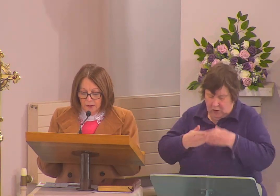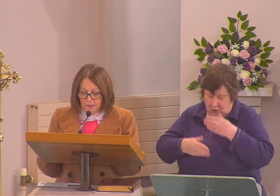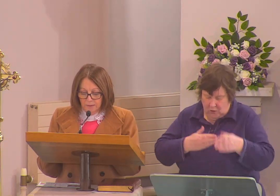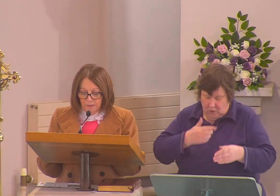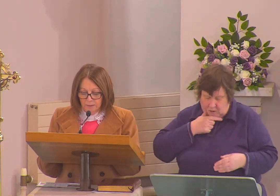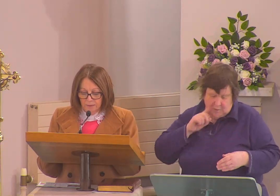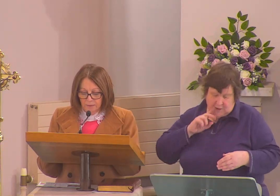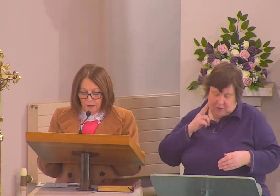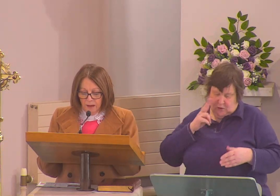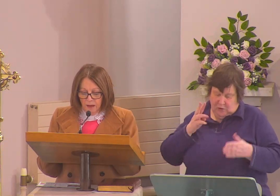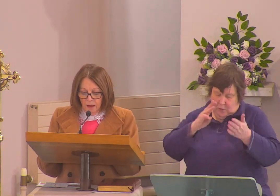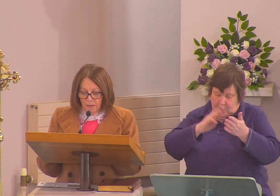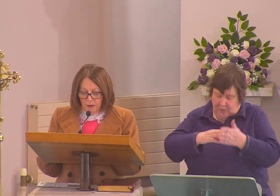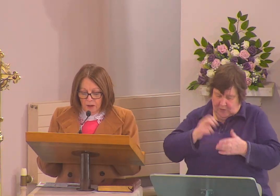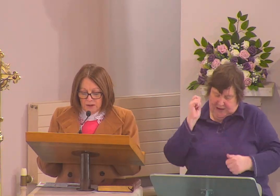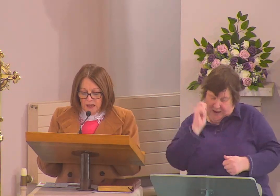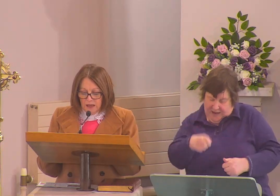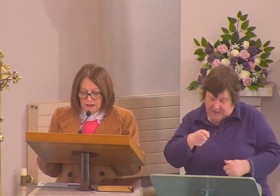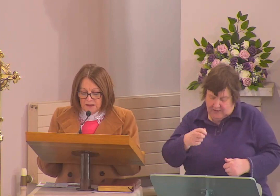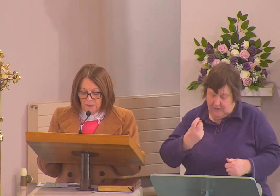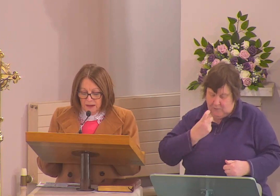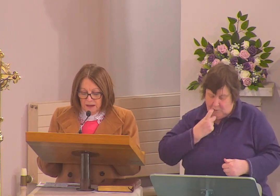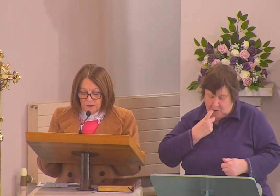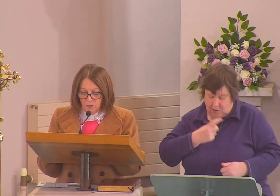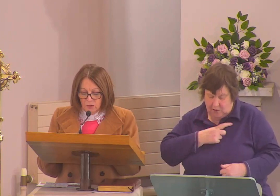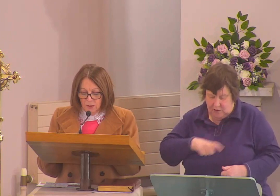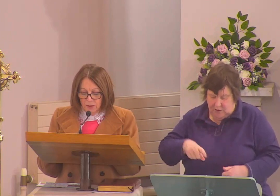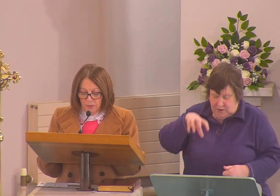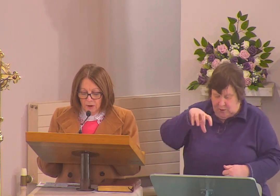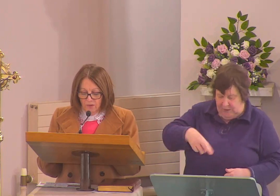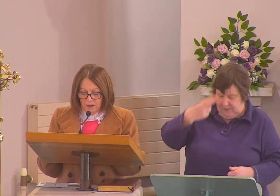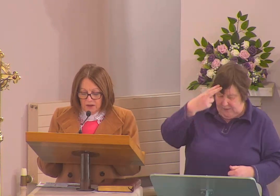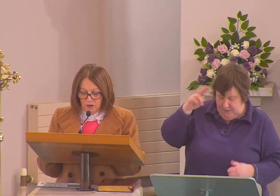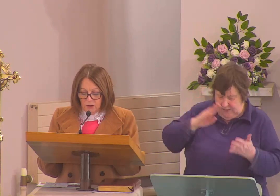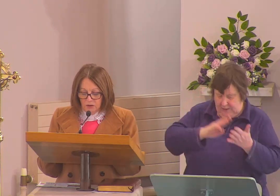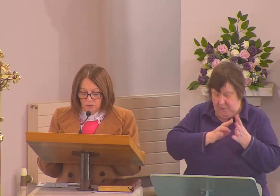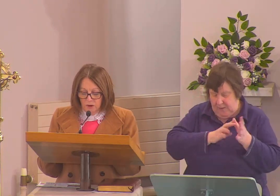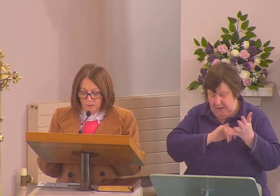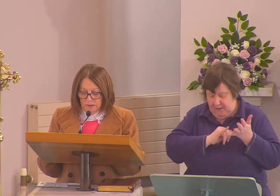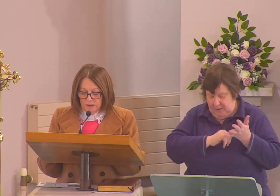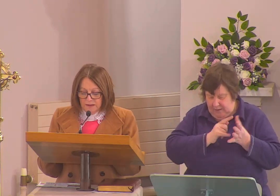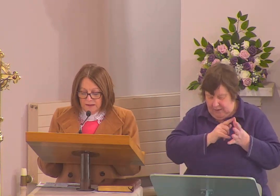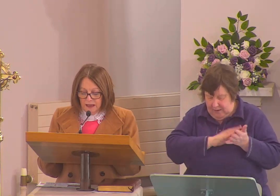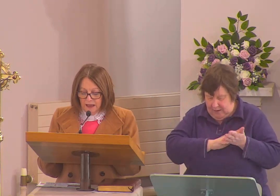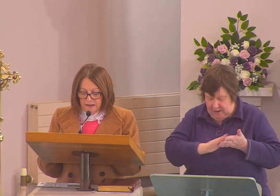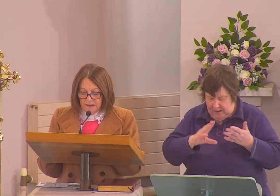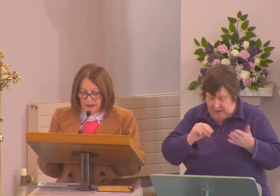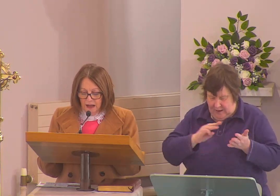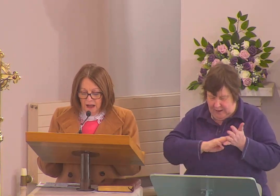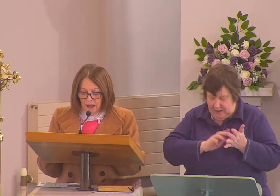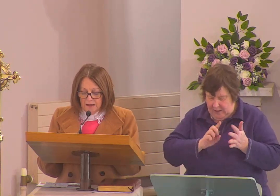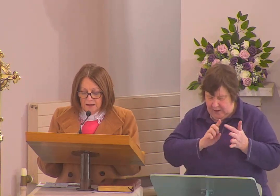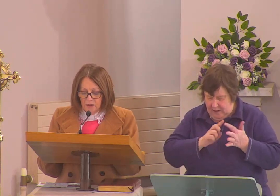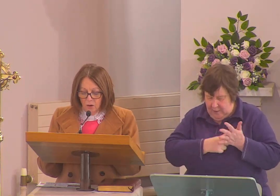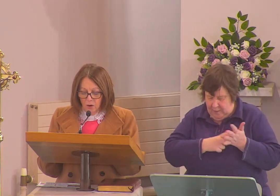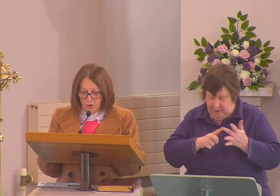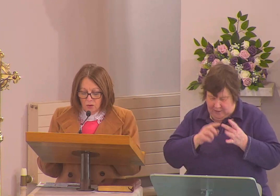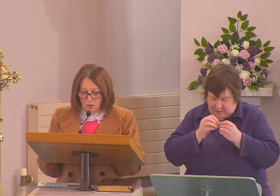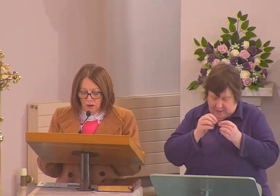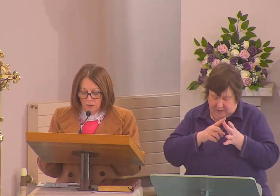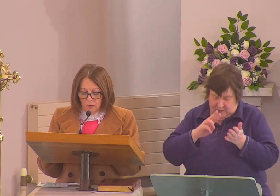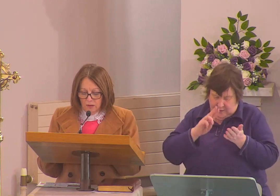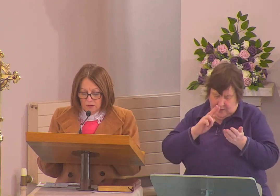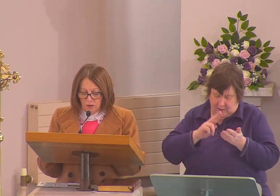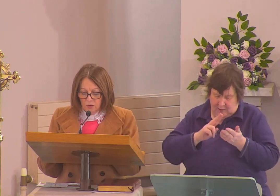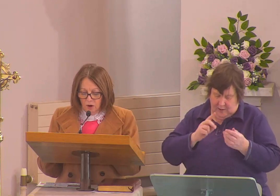Meribah, because that is the place where the people of Israel grumbled and said, "Is the Lord